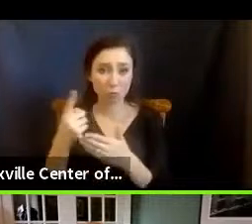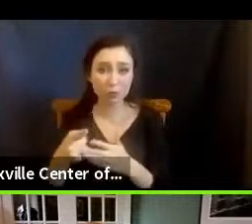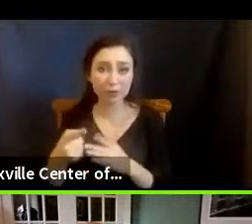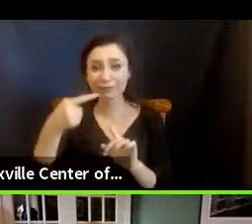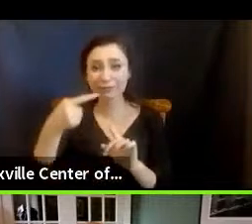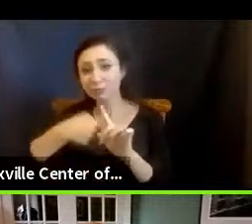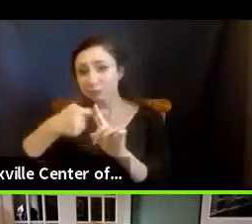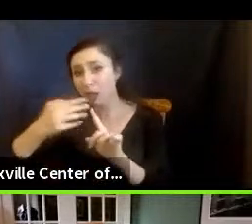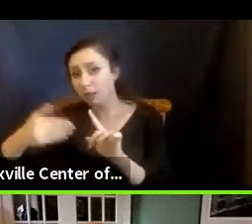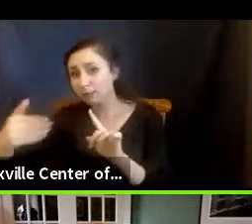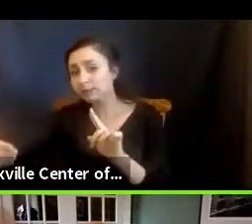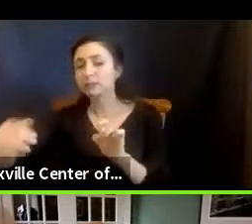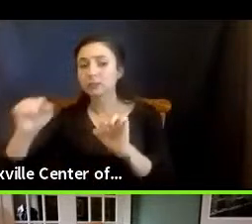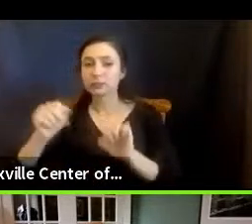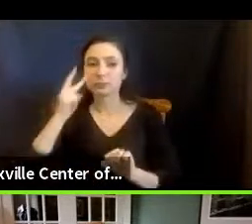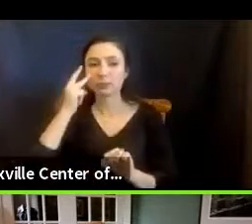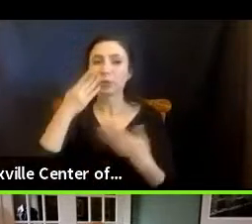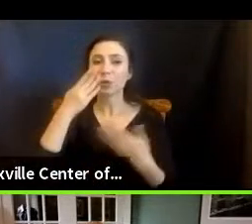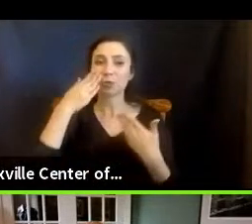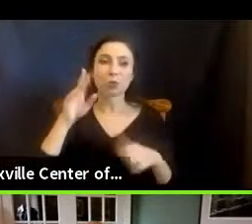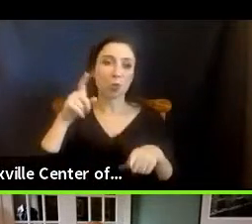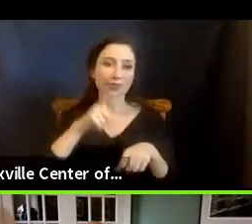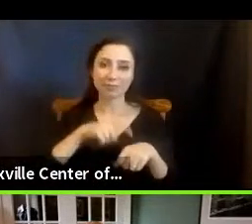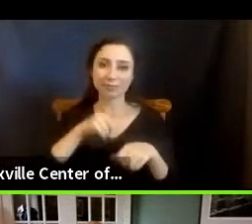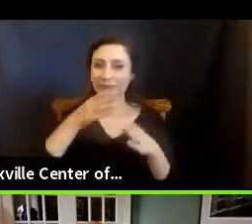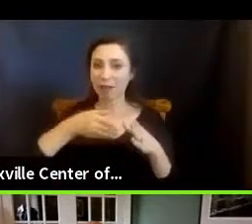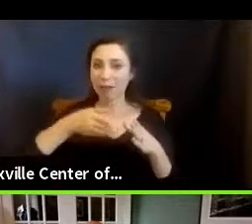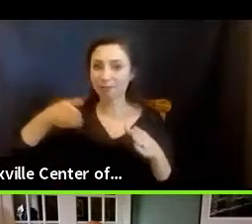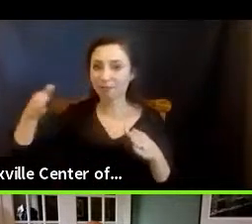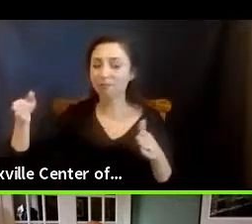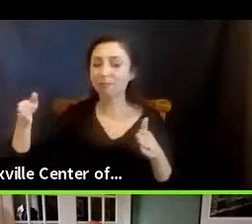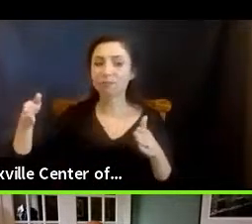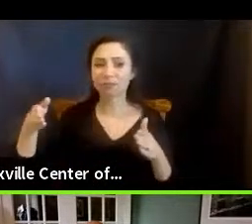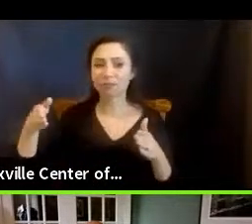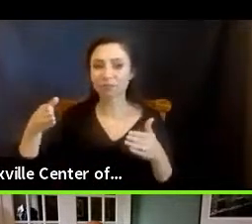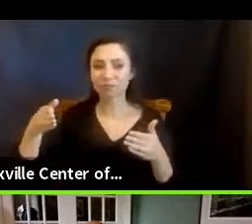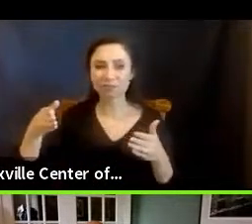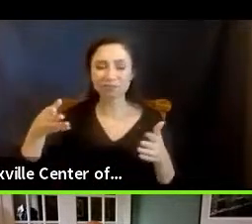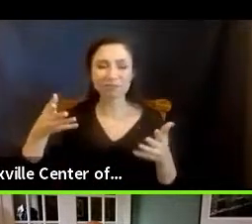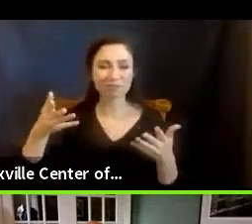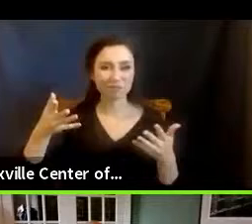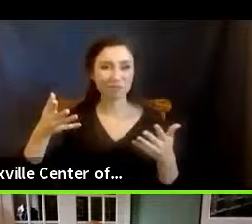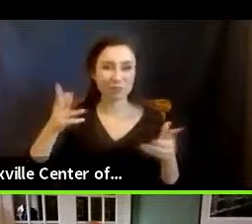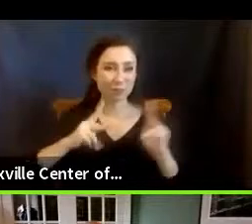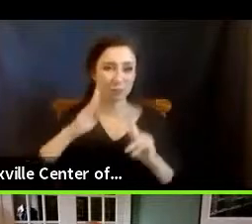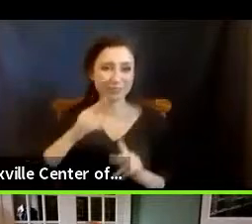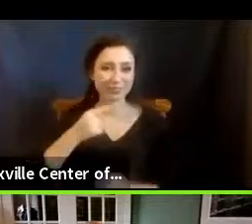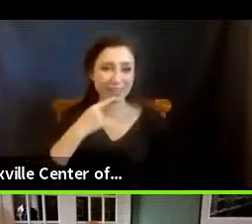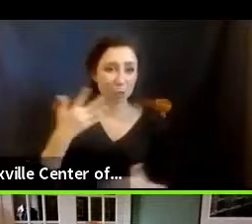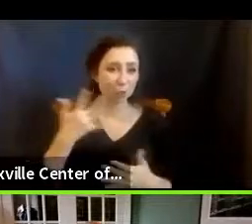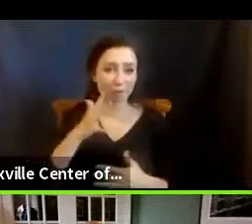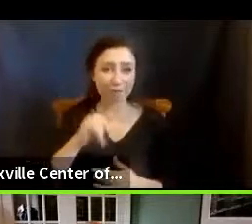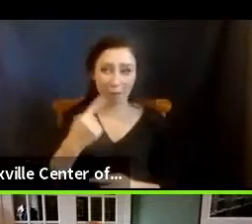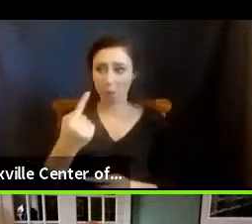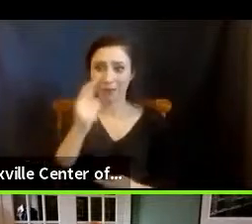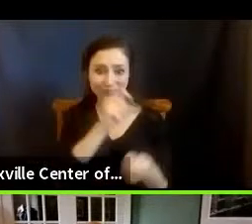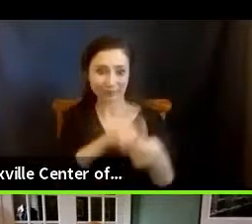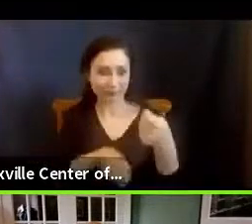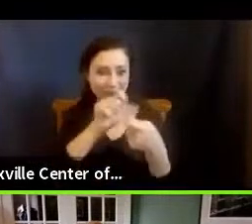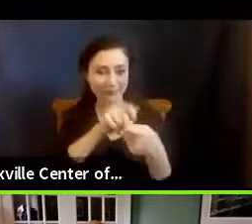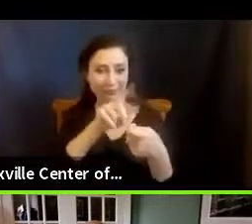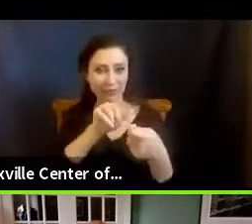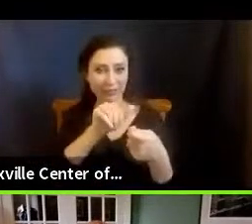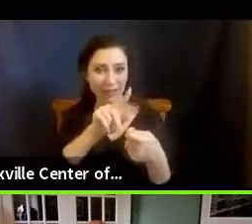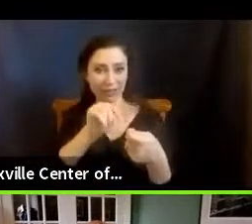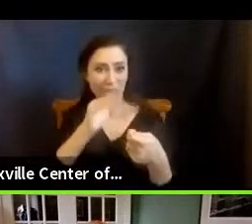months. We just don't know what the timeline is. People want us to say, what's that one data point that will cause us to rescind this? I don't